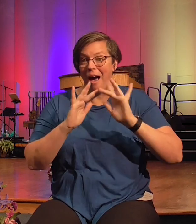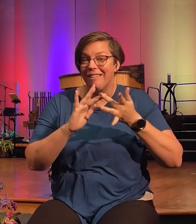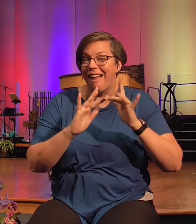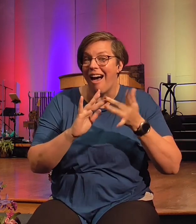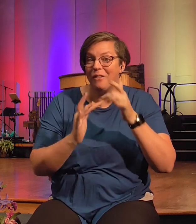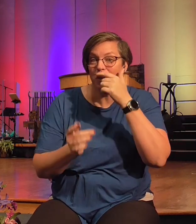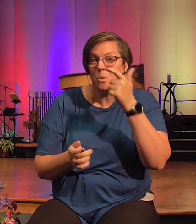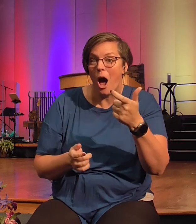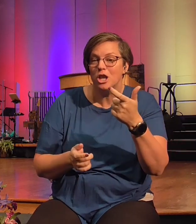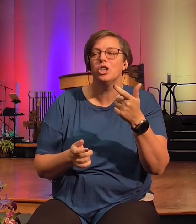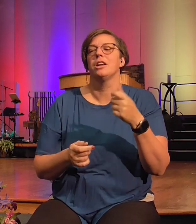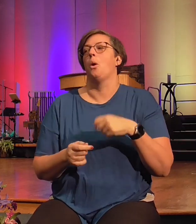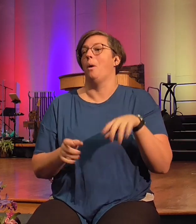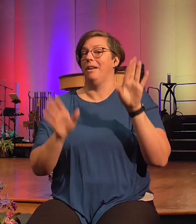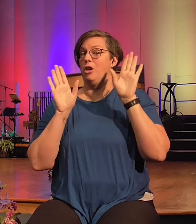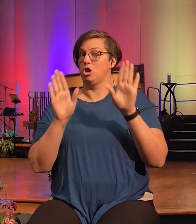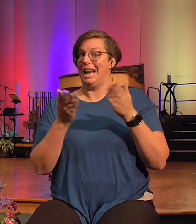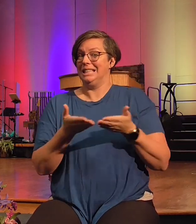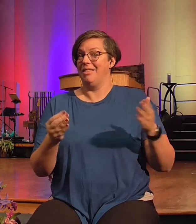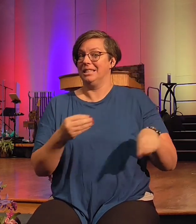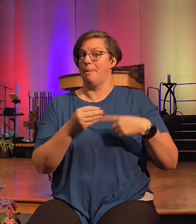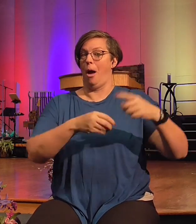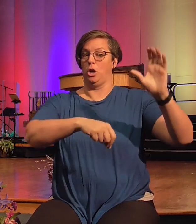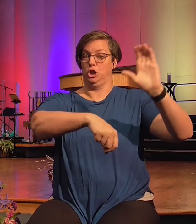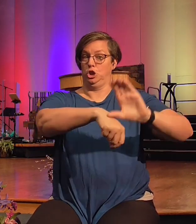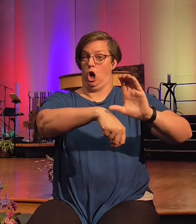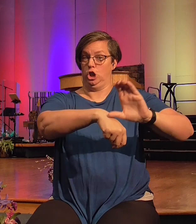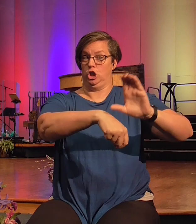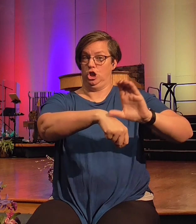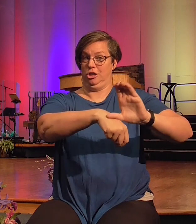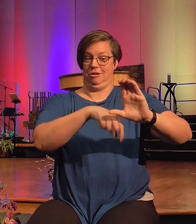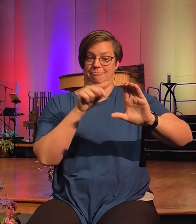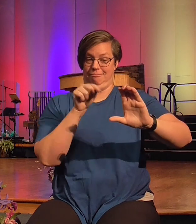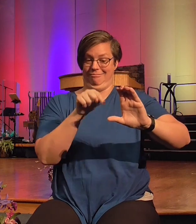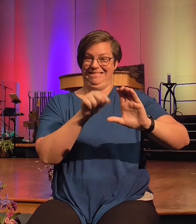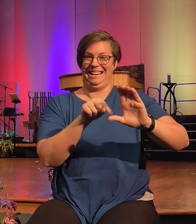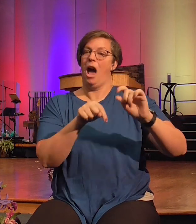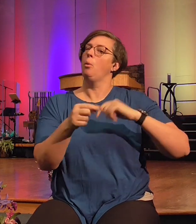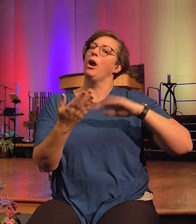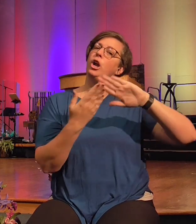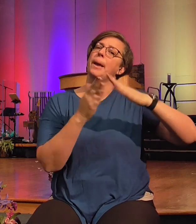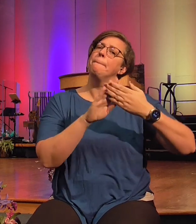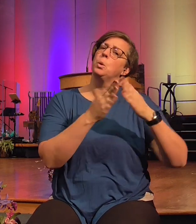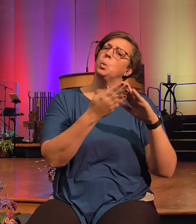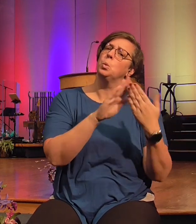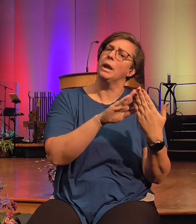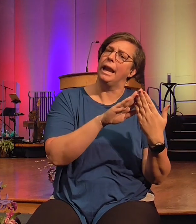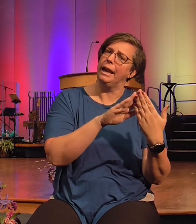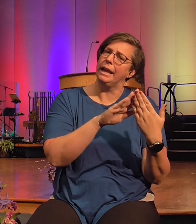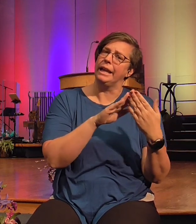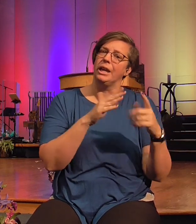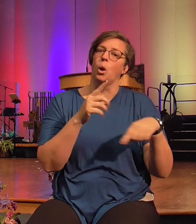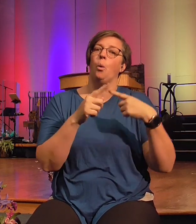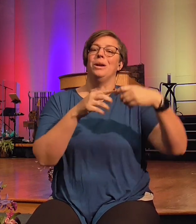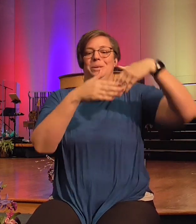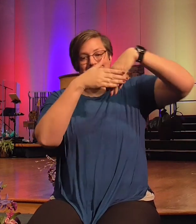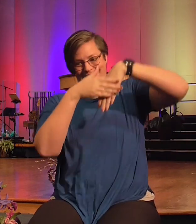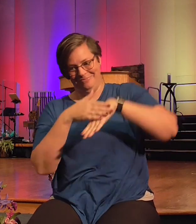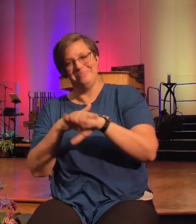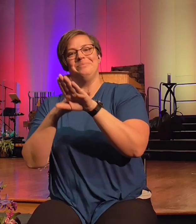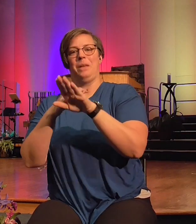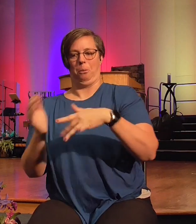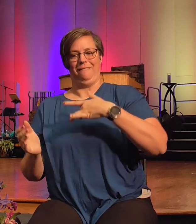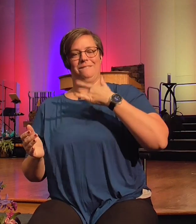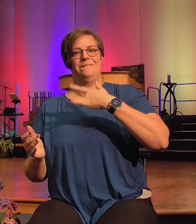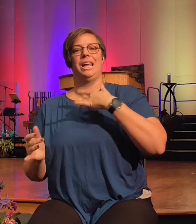online. One of the greatest things about church is the opportunity to really be in community. And when we walk into community and feel that